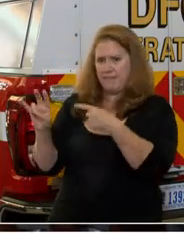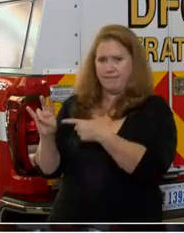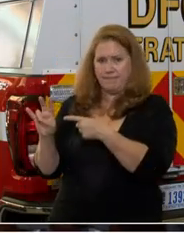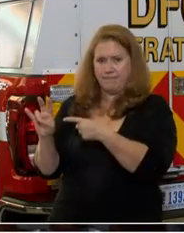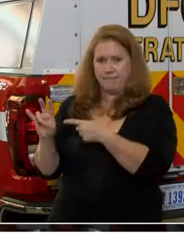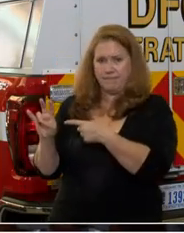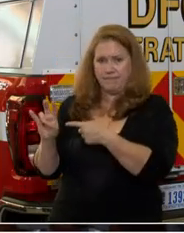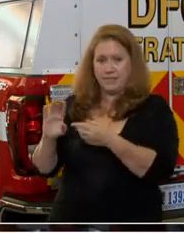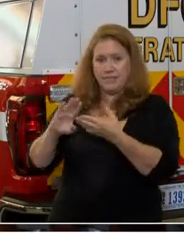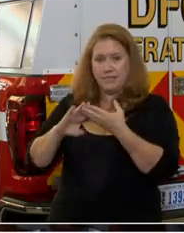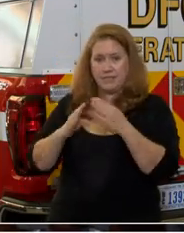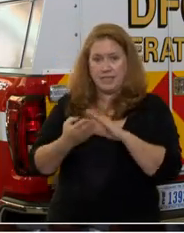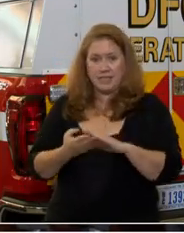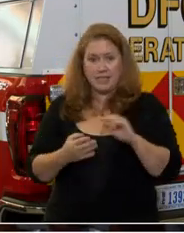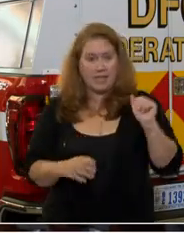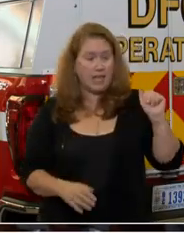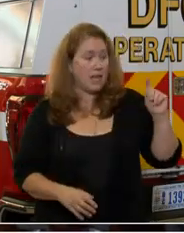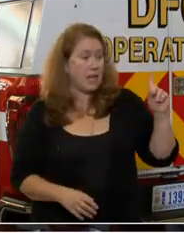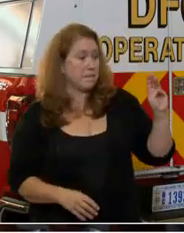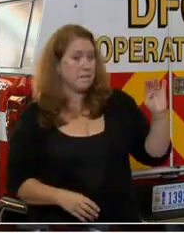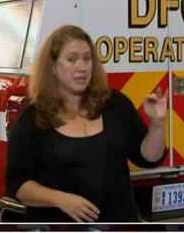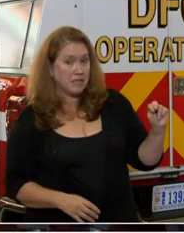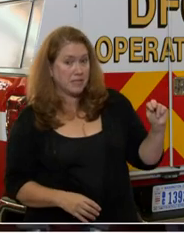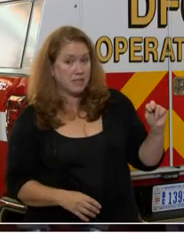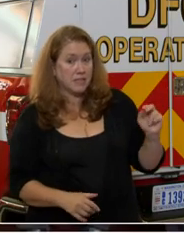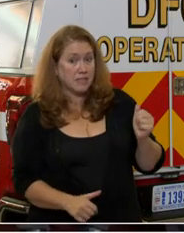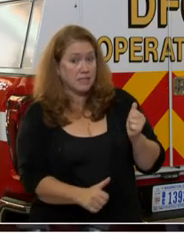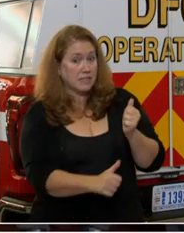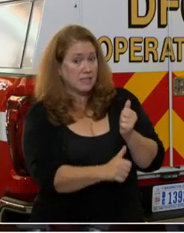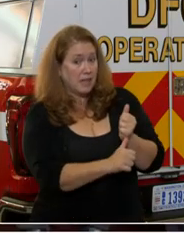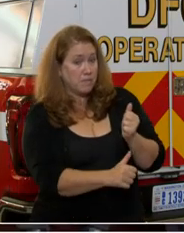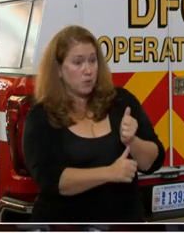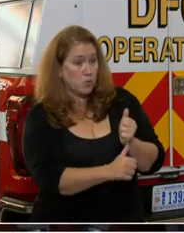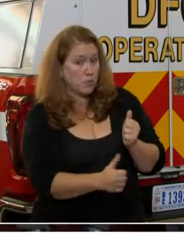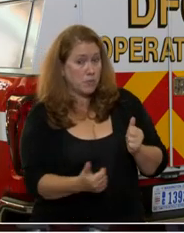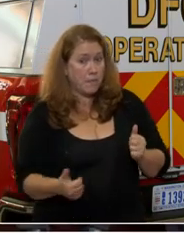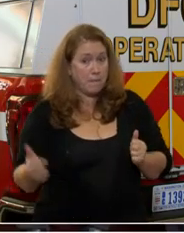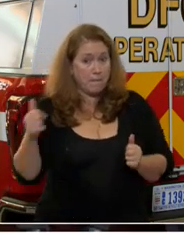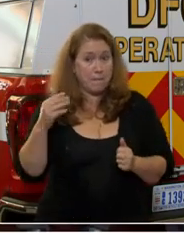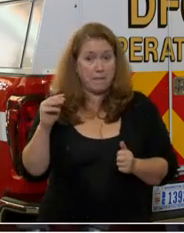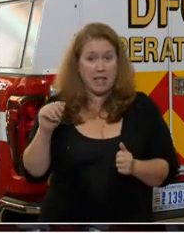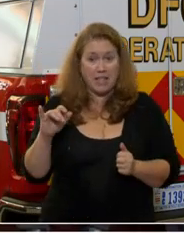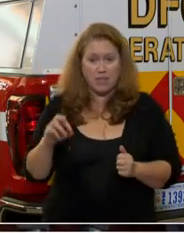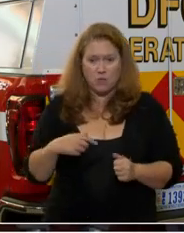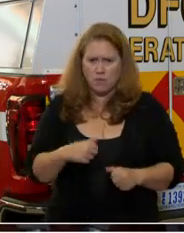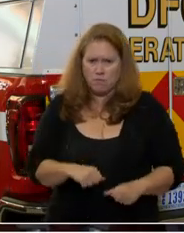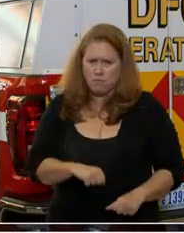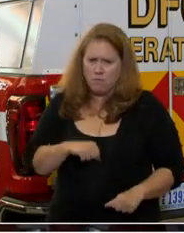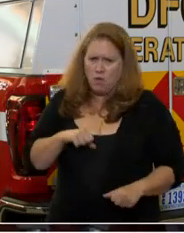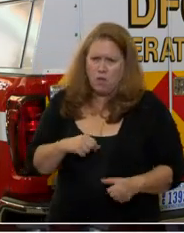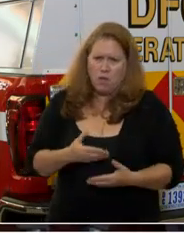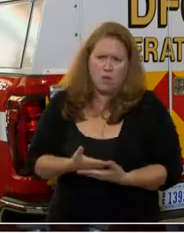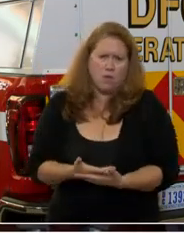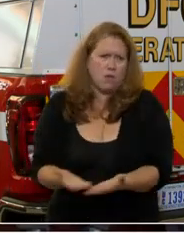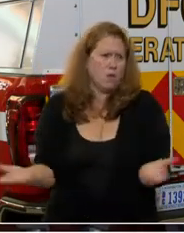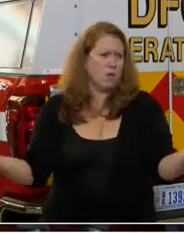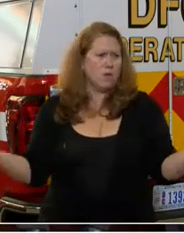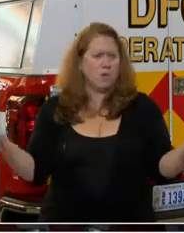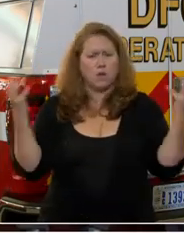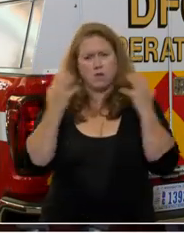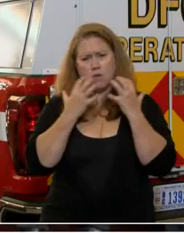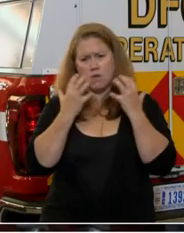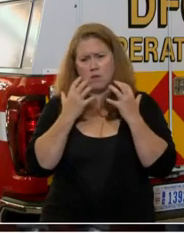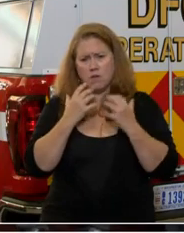are proud of our department. We're proud of what you do every single day, and we're here to support you. So